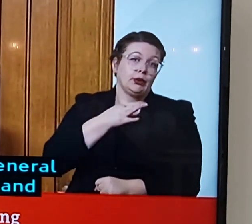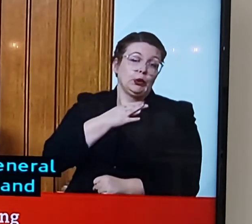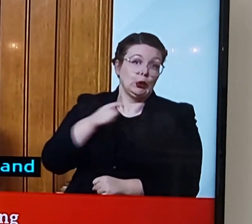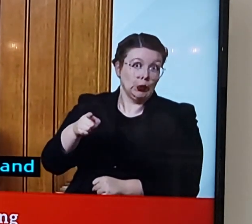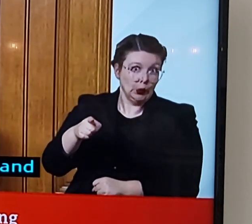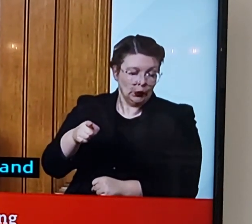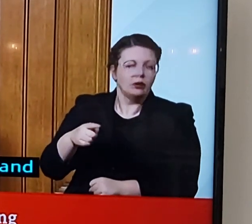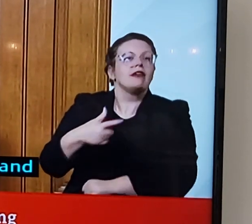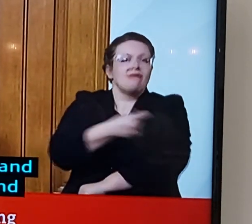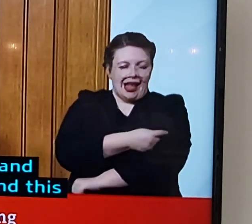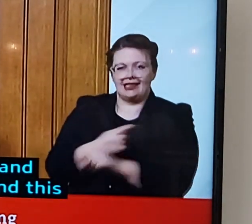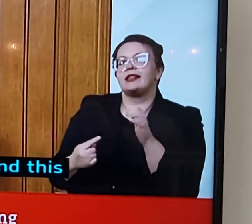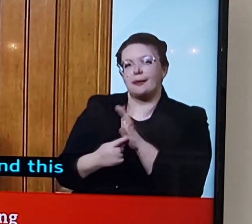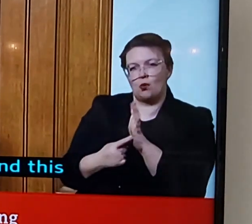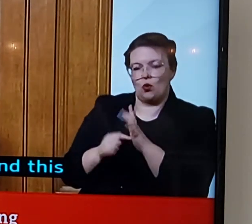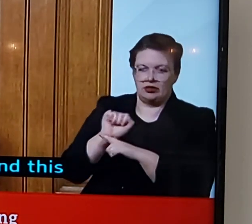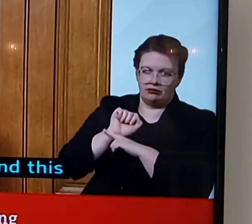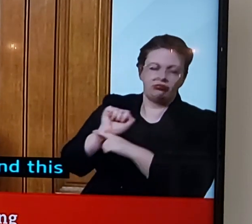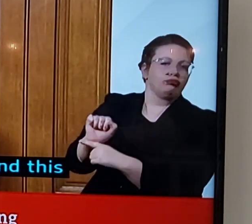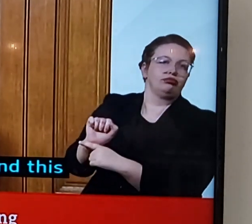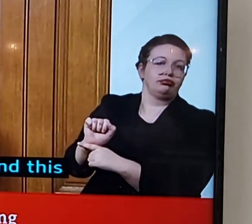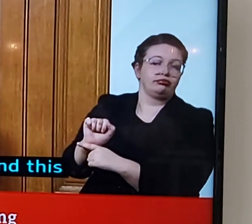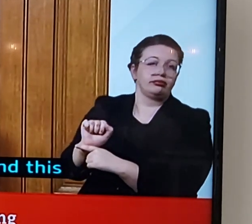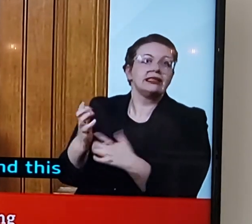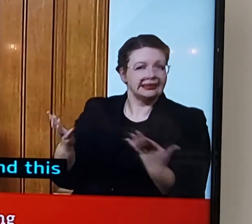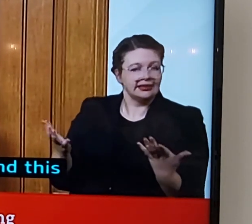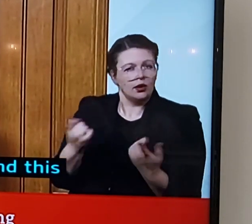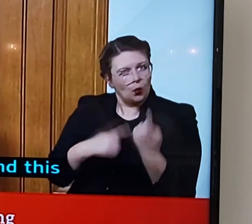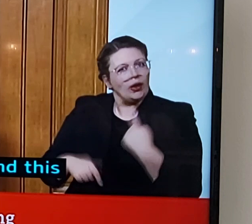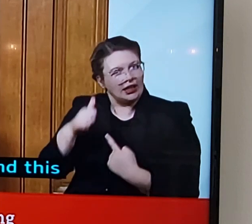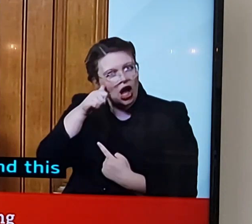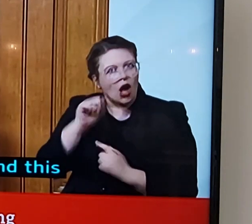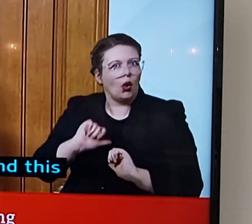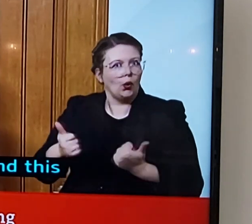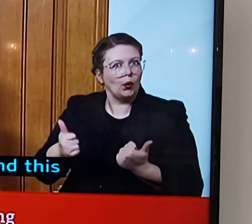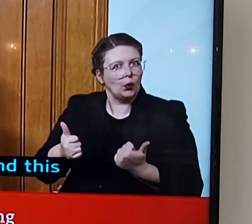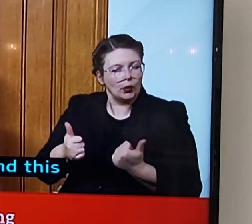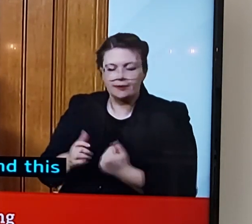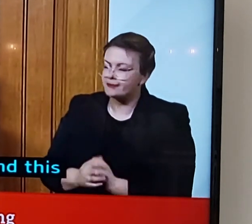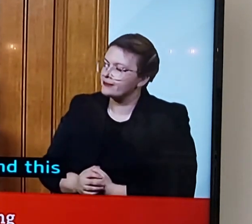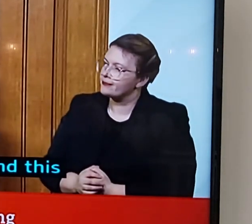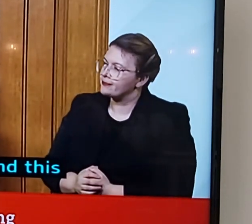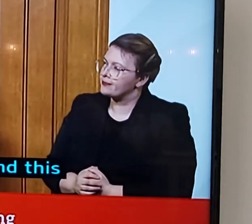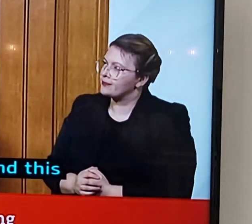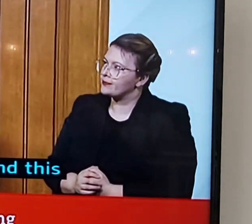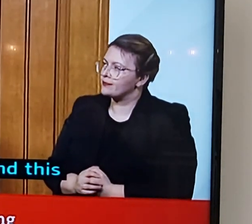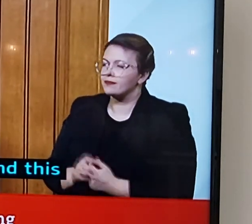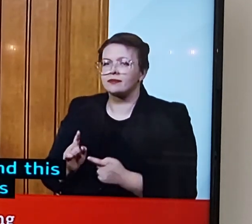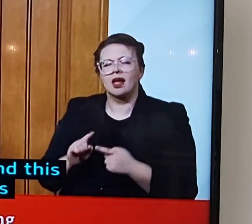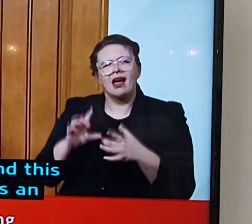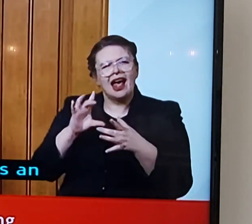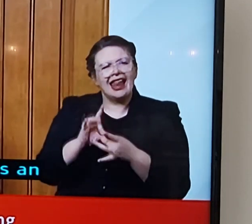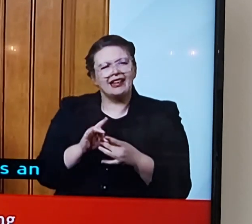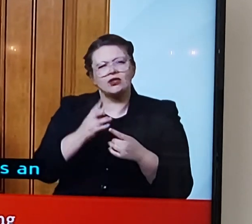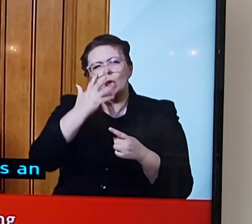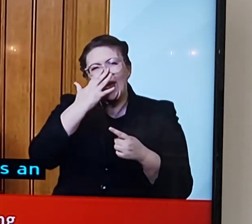got very low side effects compared to the risk of catching the disease. In terms of the under 50s,